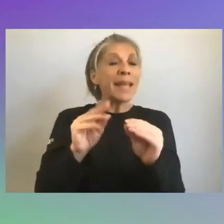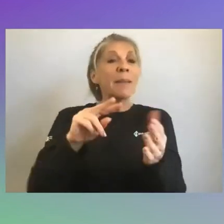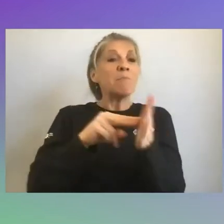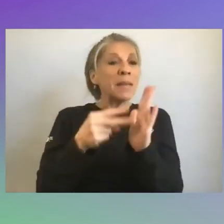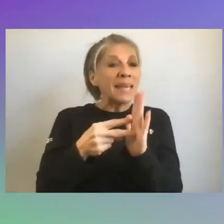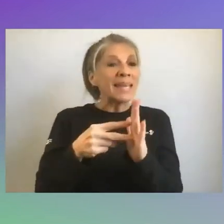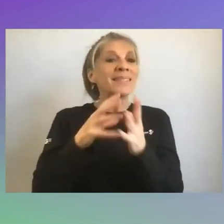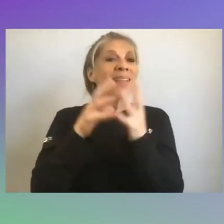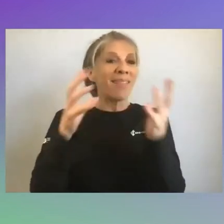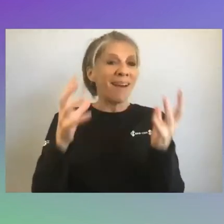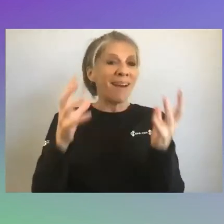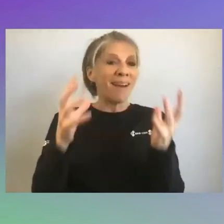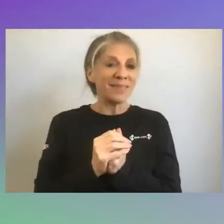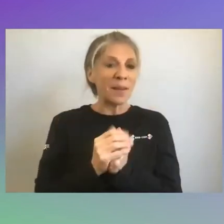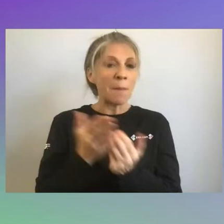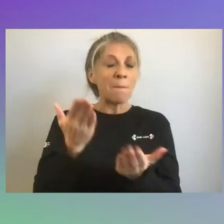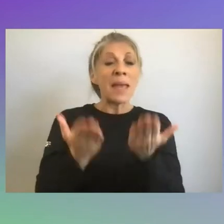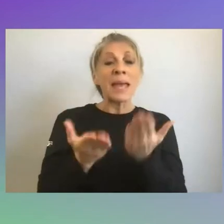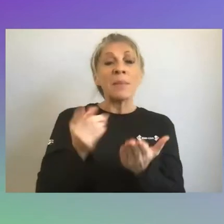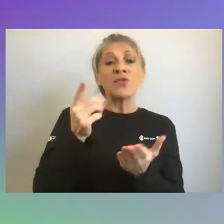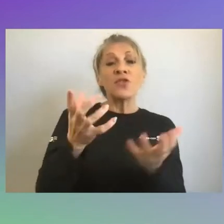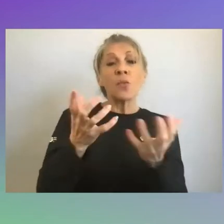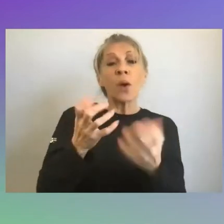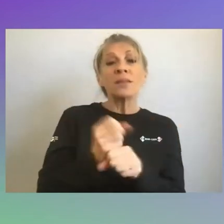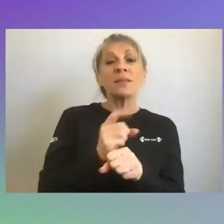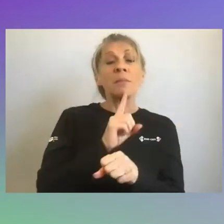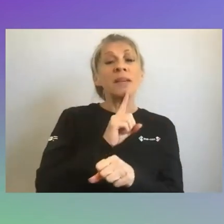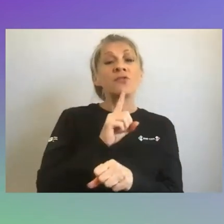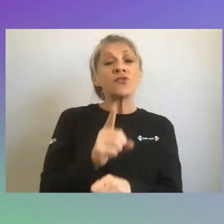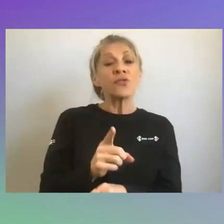maybe she wants to make sure that,